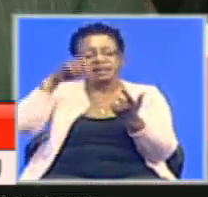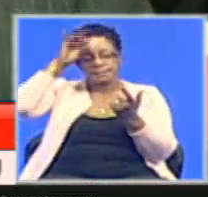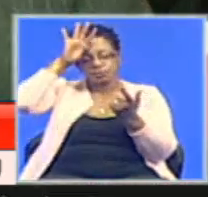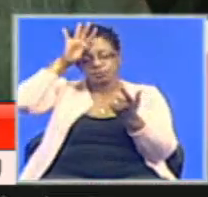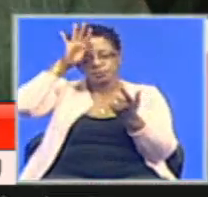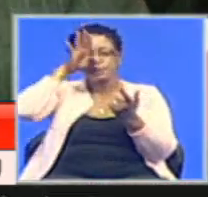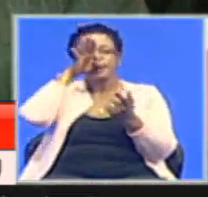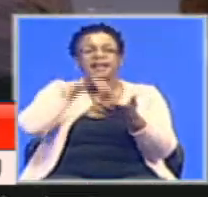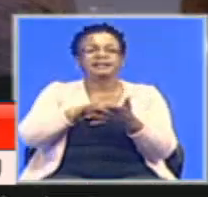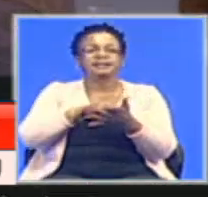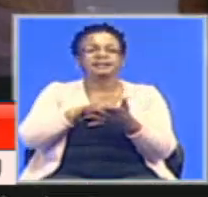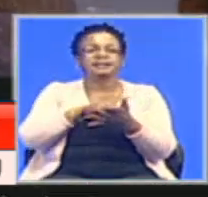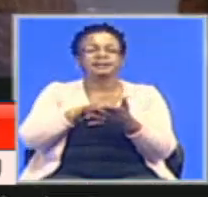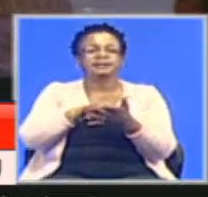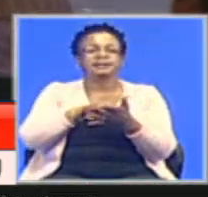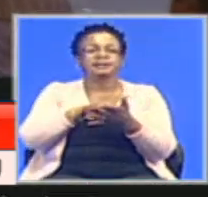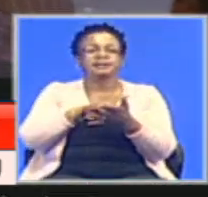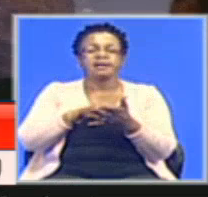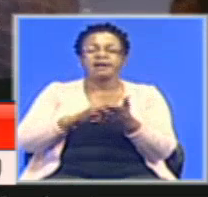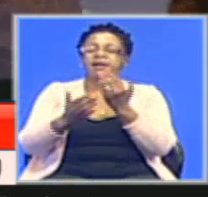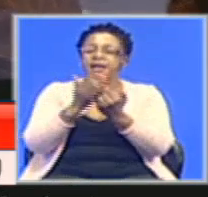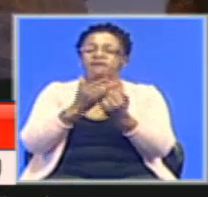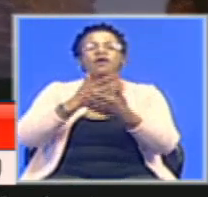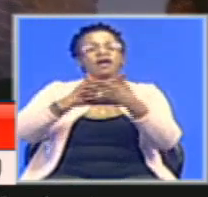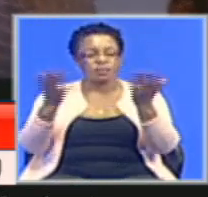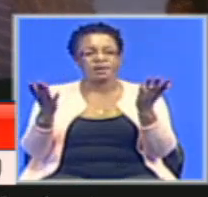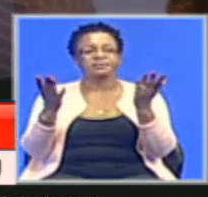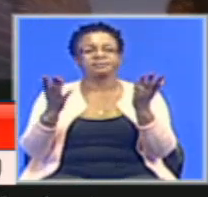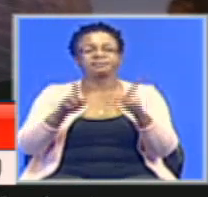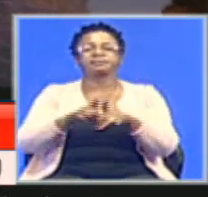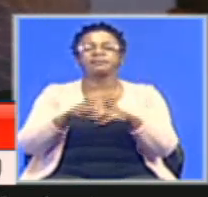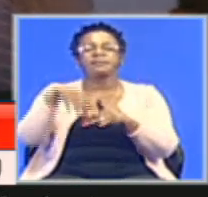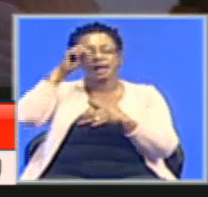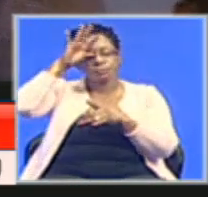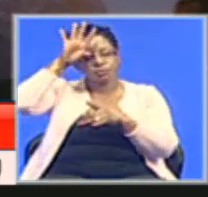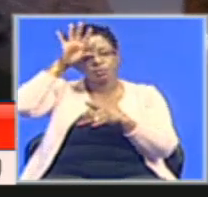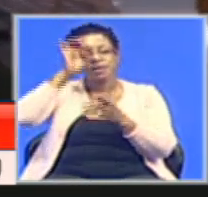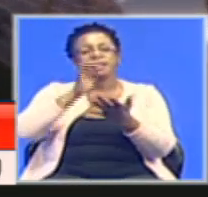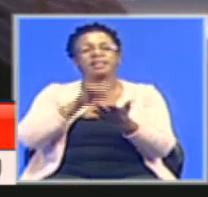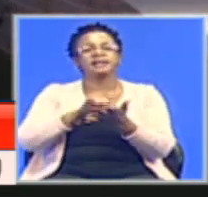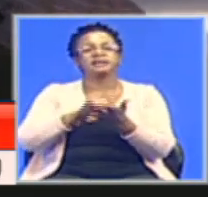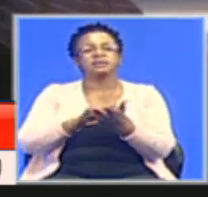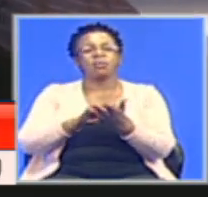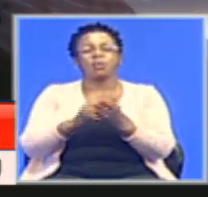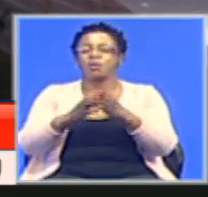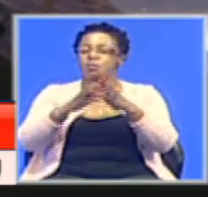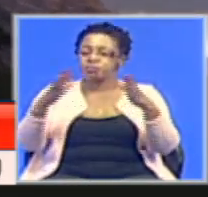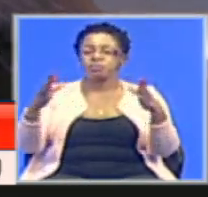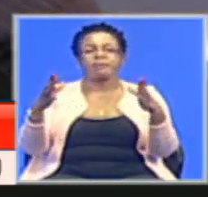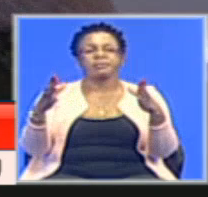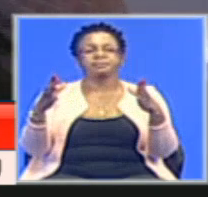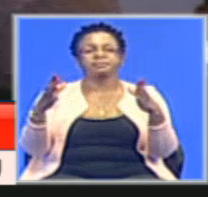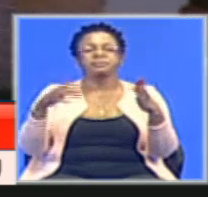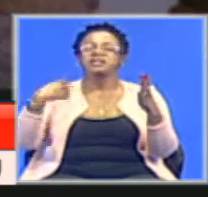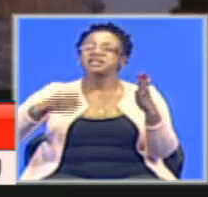ambaye inajali kila mtu na ile Kiambu ambaye ita grow my